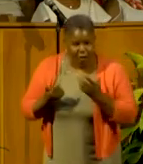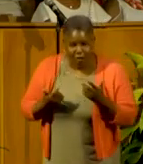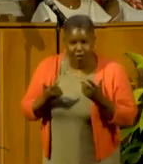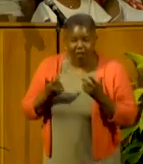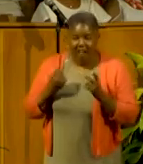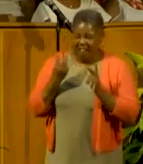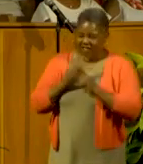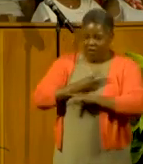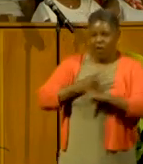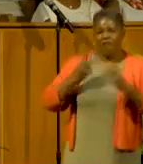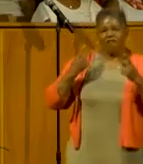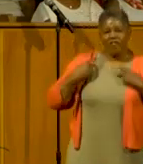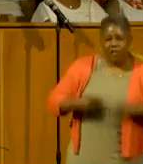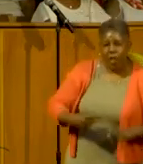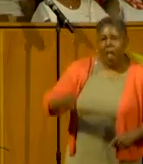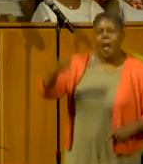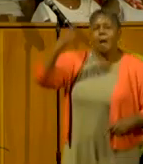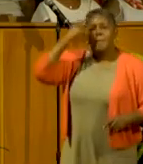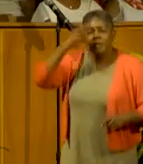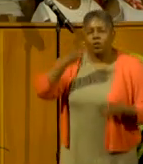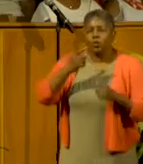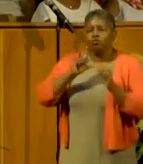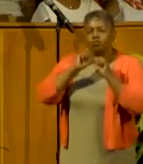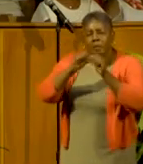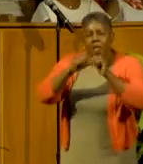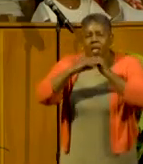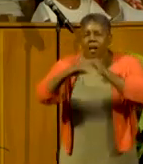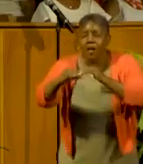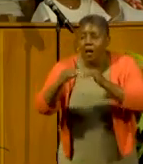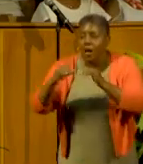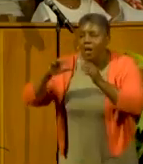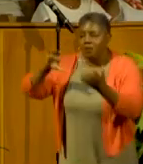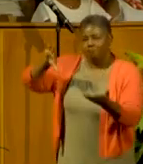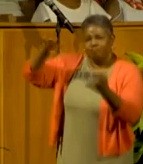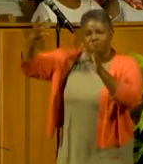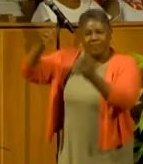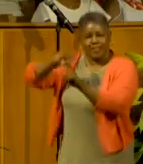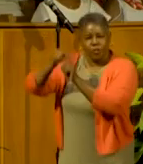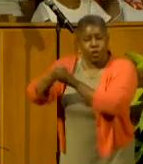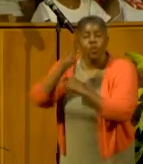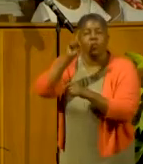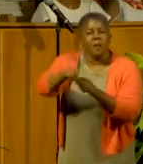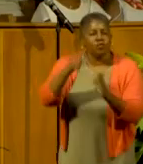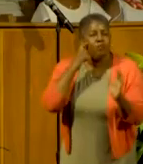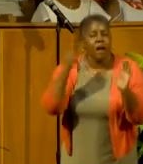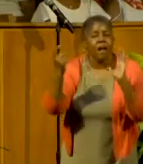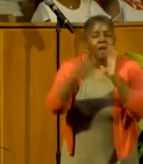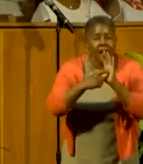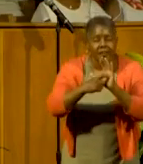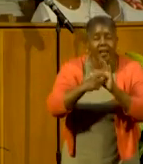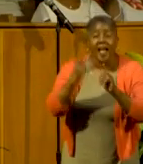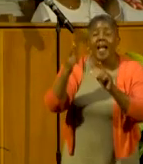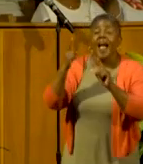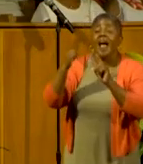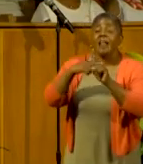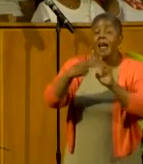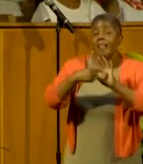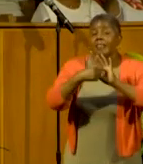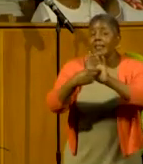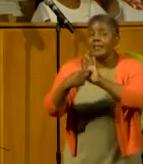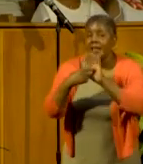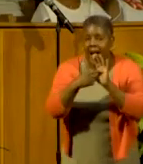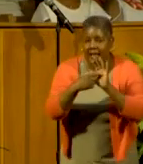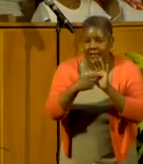to find your physical and mental stability in unstable circumstances, you must recognize the signs of instability